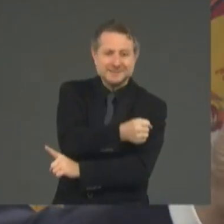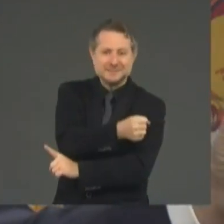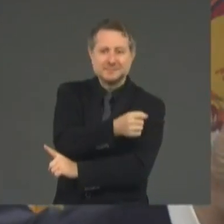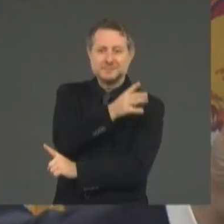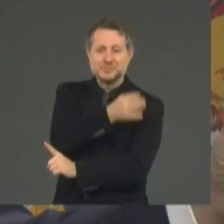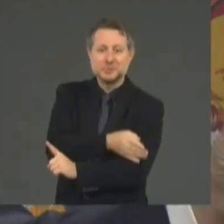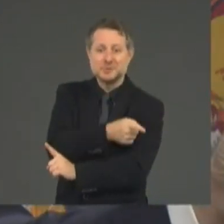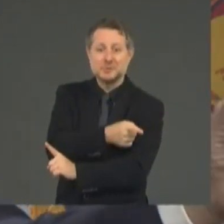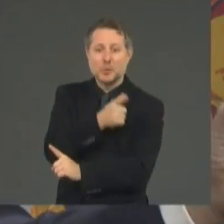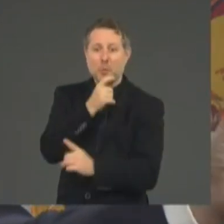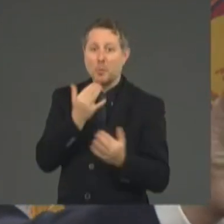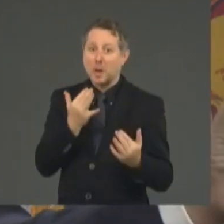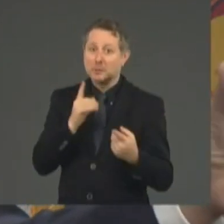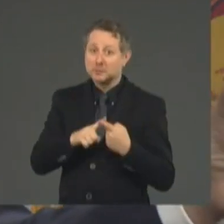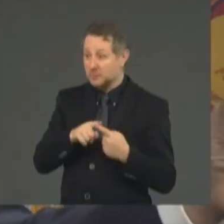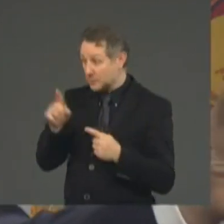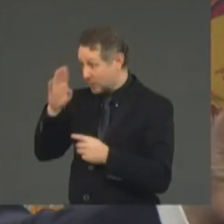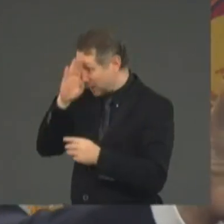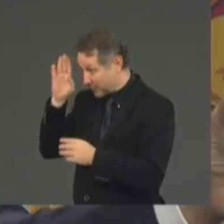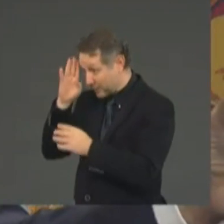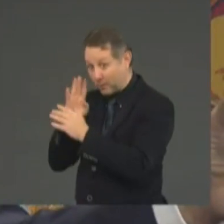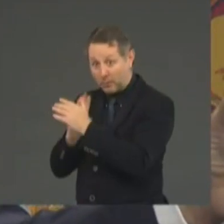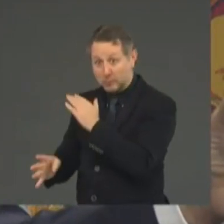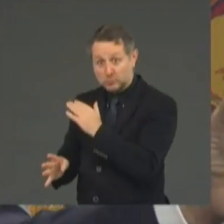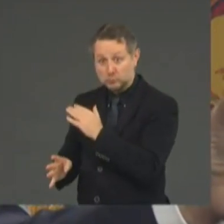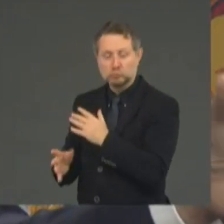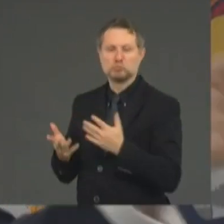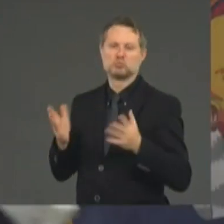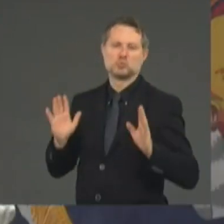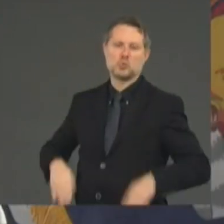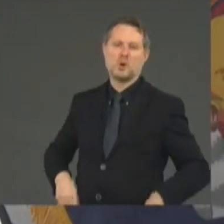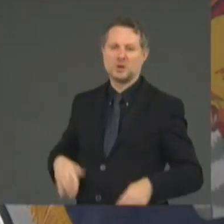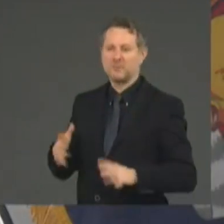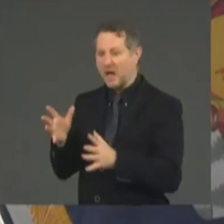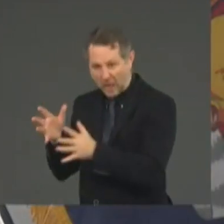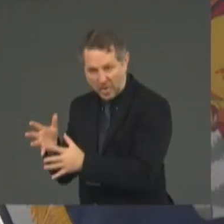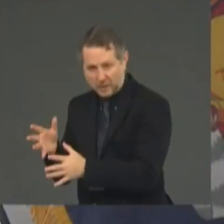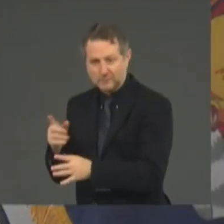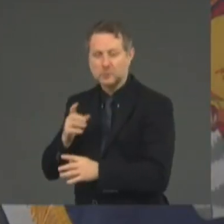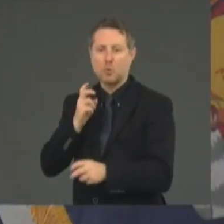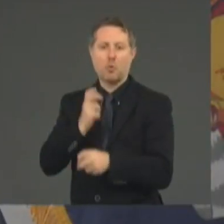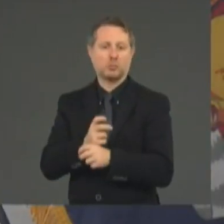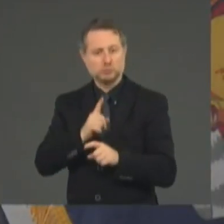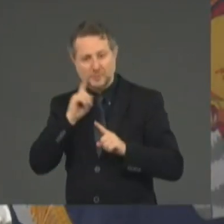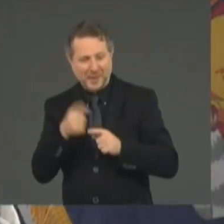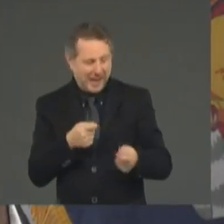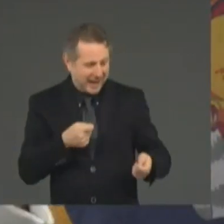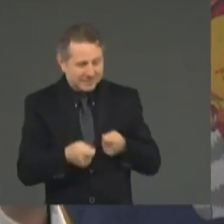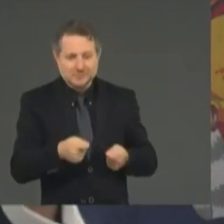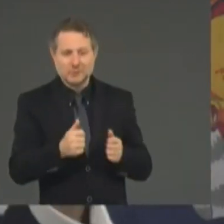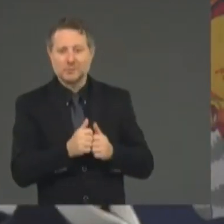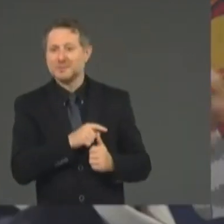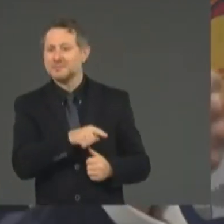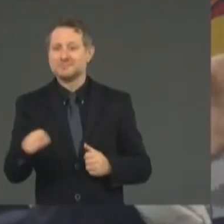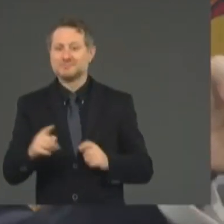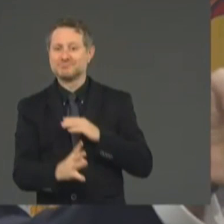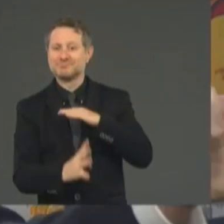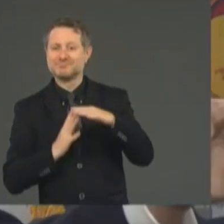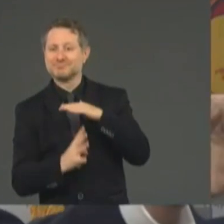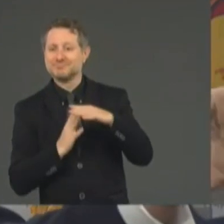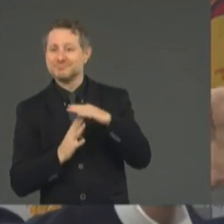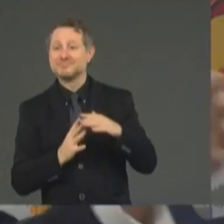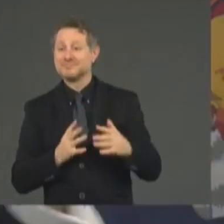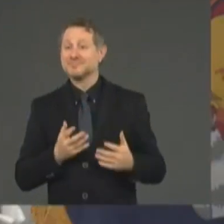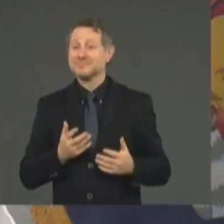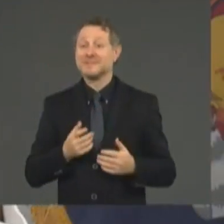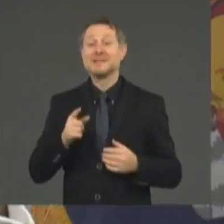to happen in the hospitals, you are behind the 8 ball. But you will see the infection rate every